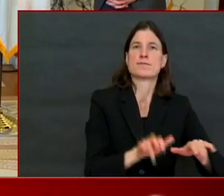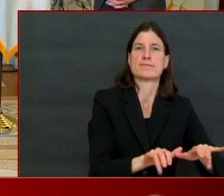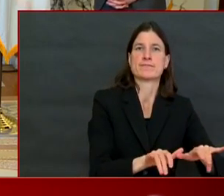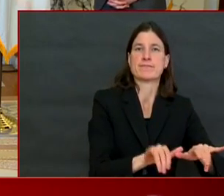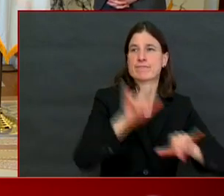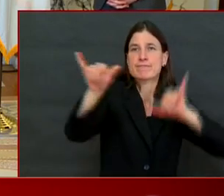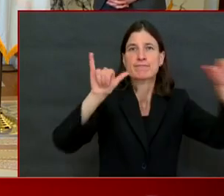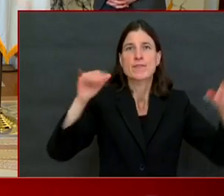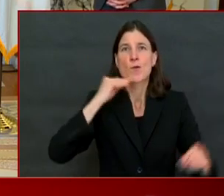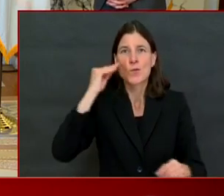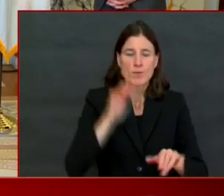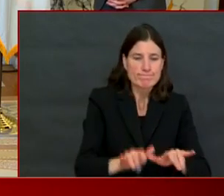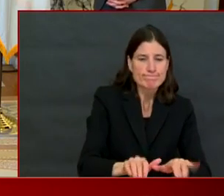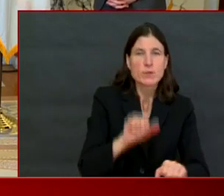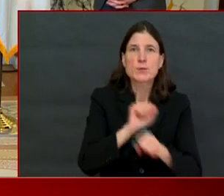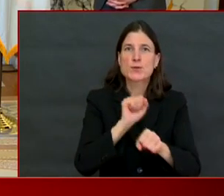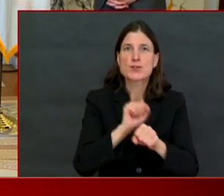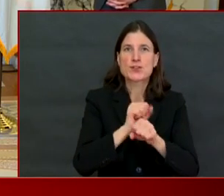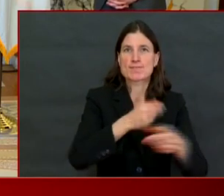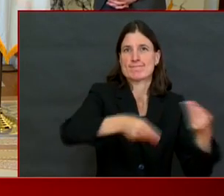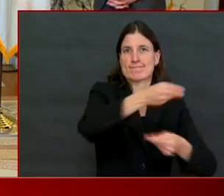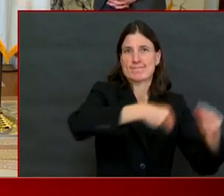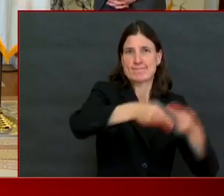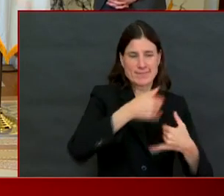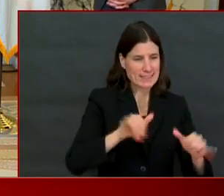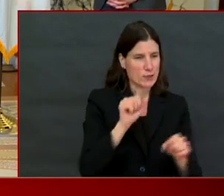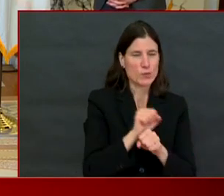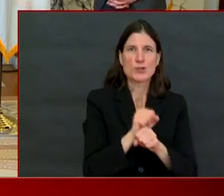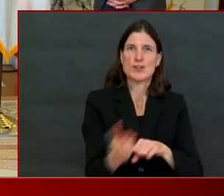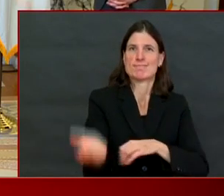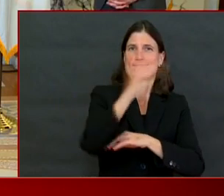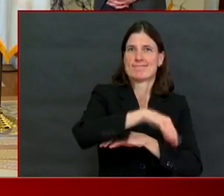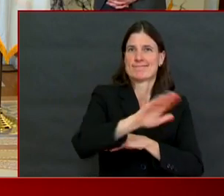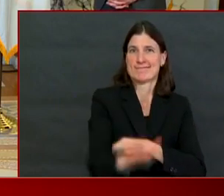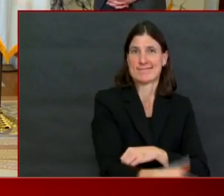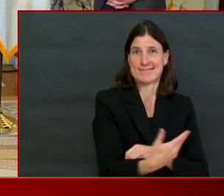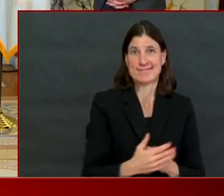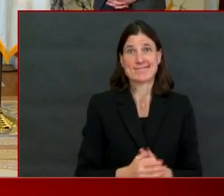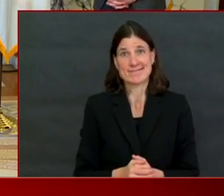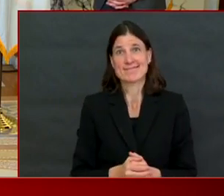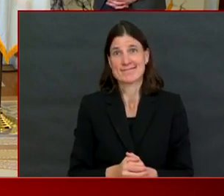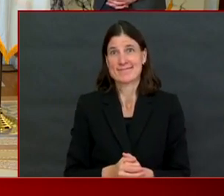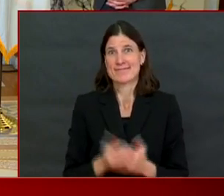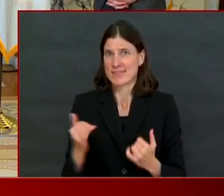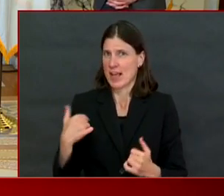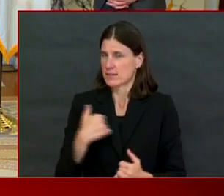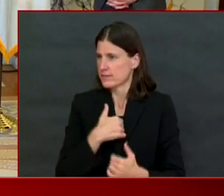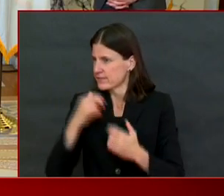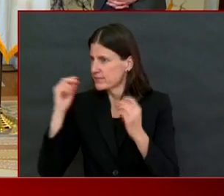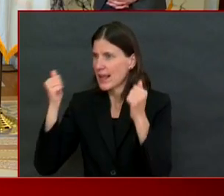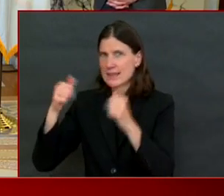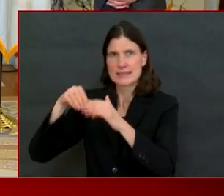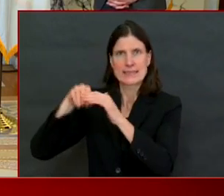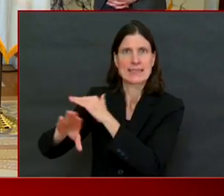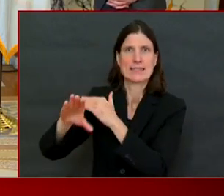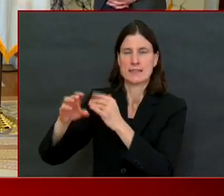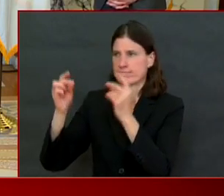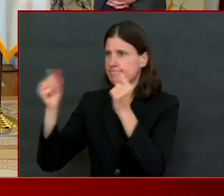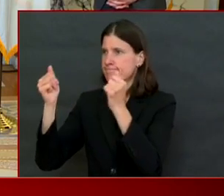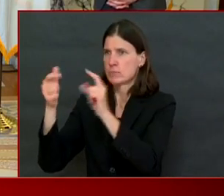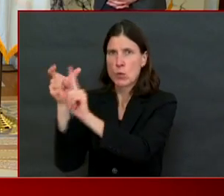to accelerate the process that we have been preparing for. We've been encouraging offices to use technology to allow